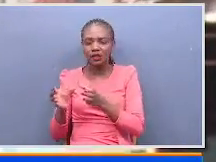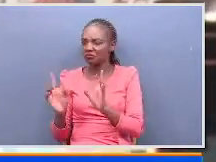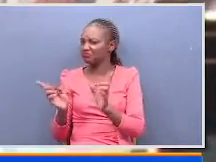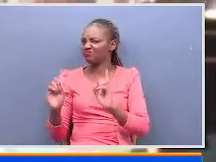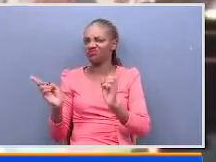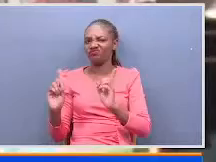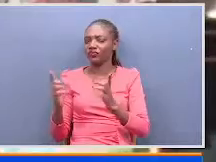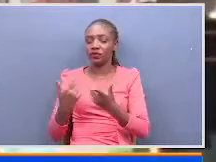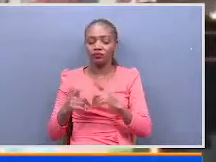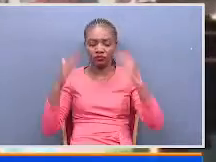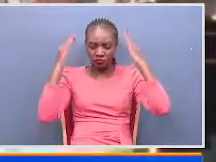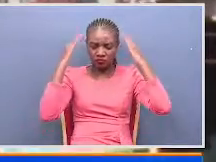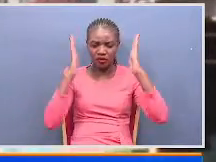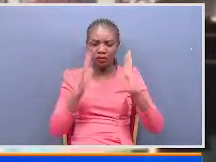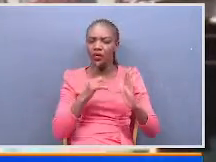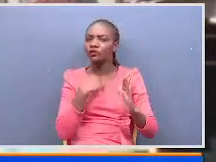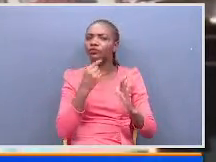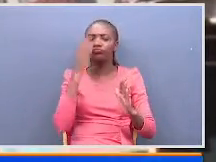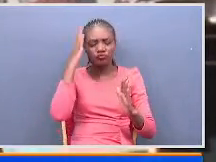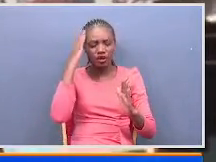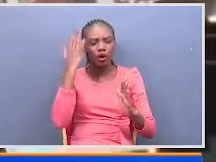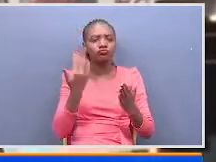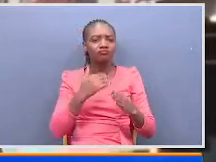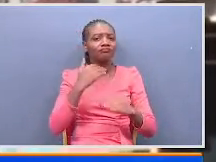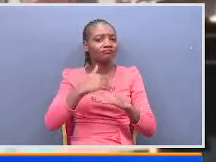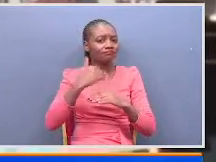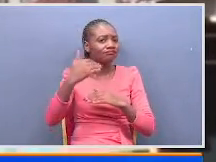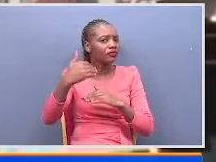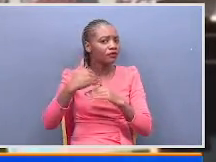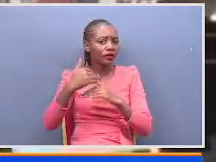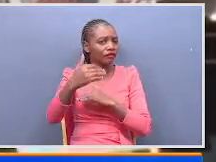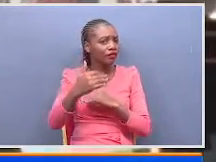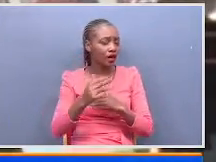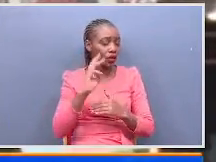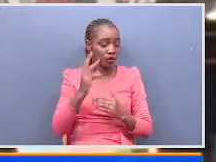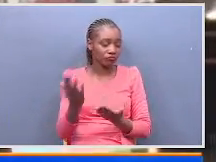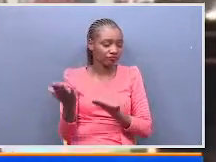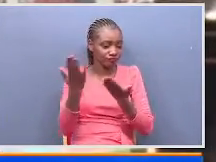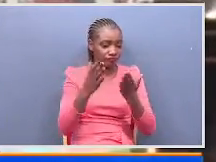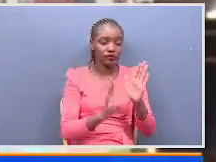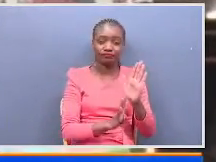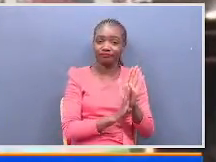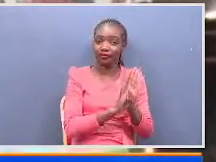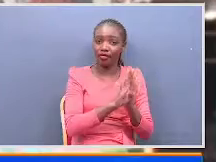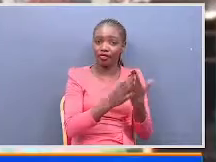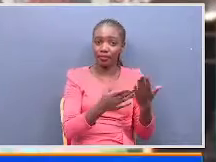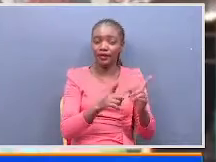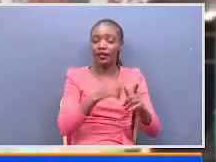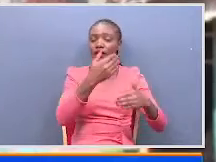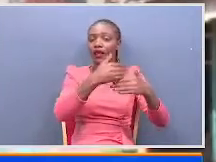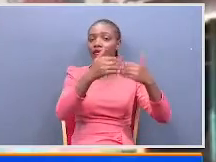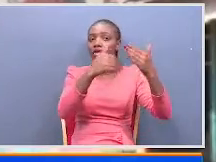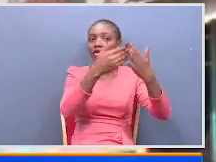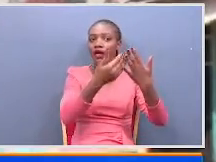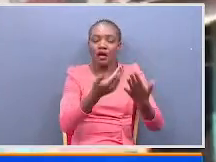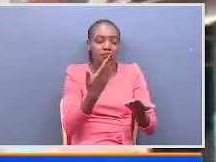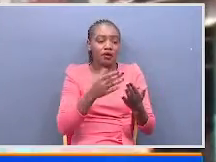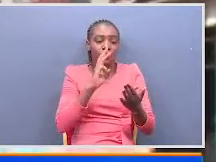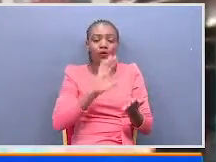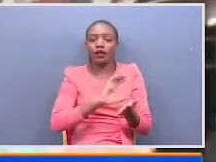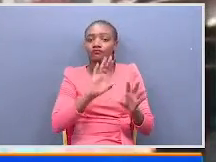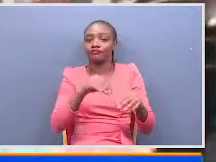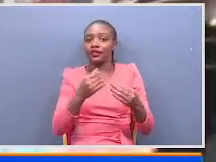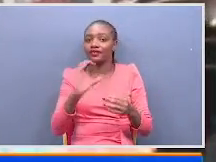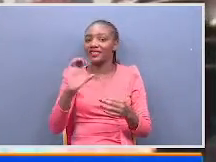tunapigia mtu ambaye tunajua kwamba kesho atatutengenezea mabarabara, atapea wananchi kama kuna CDF